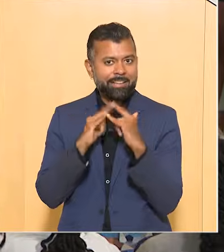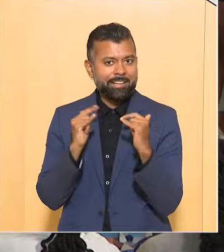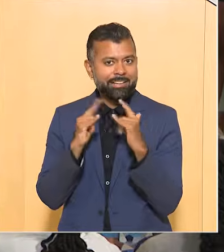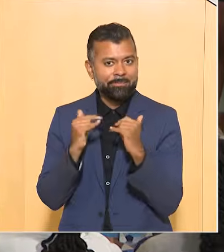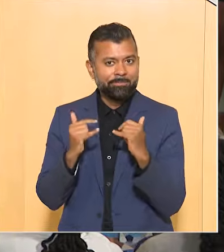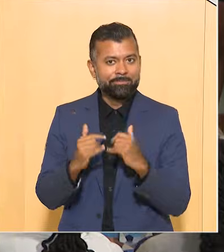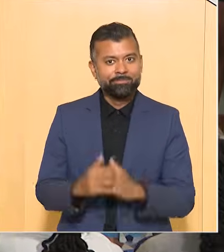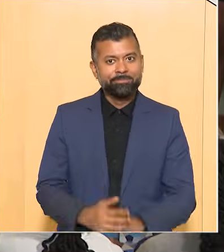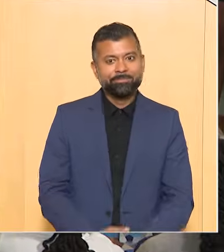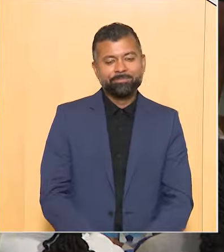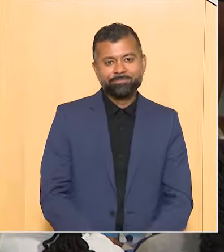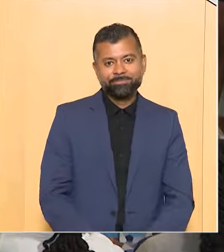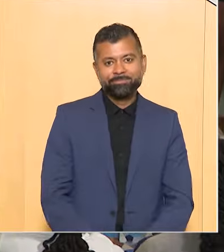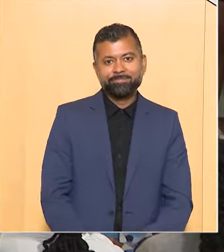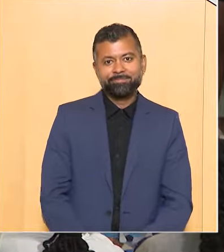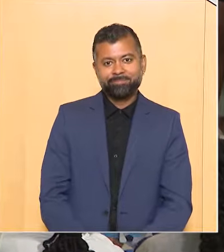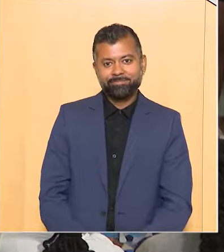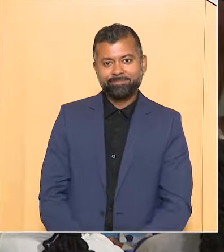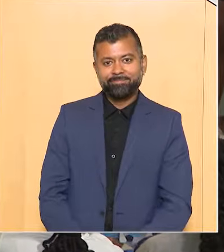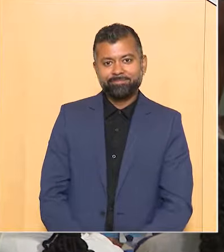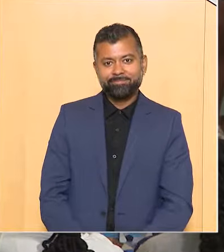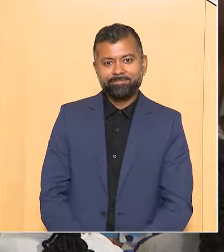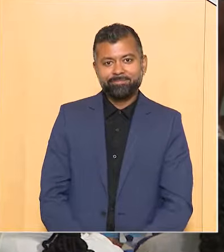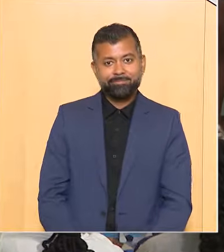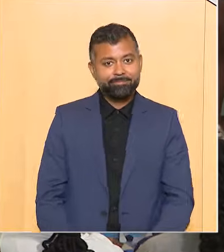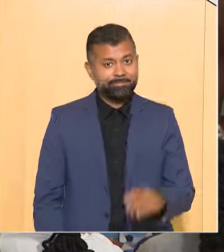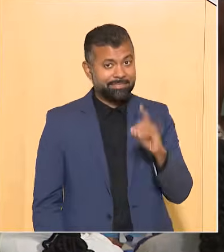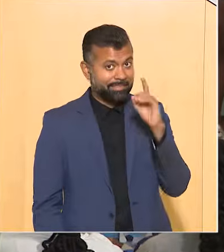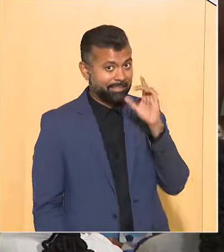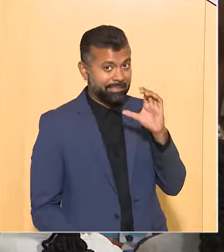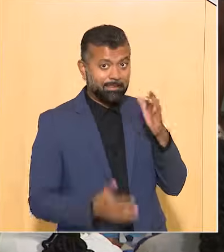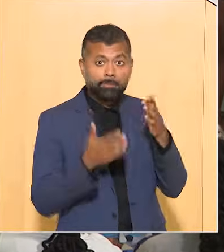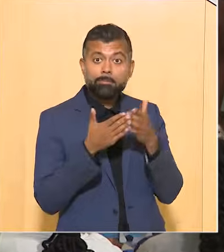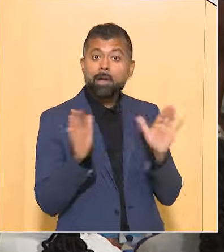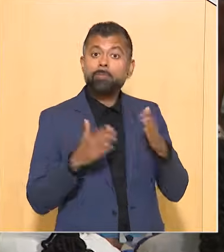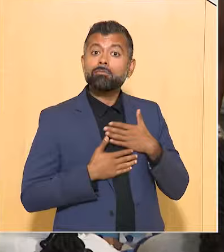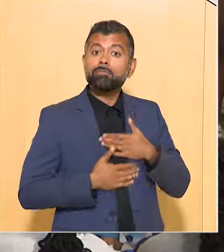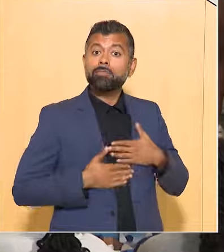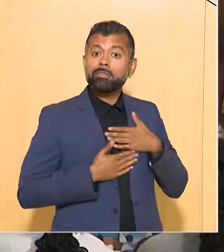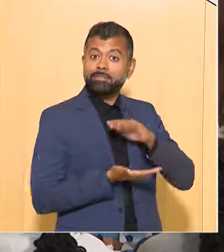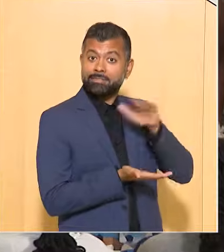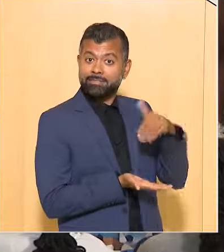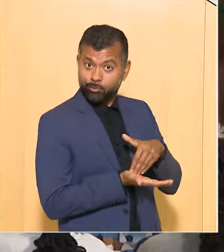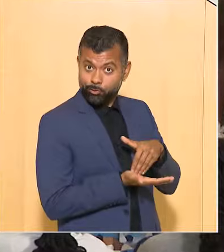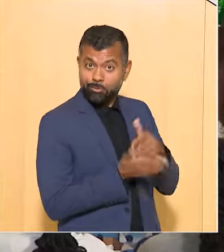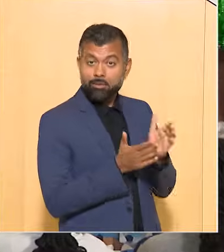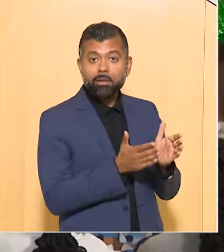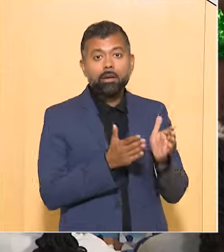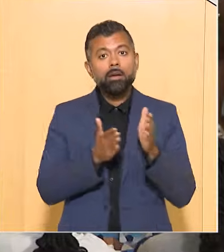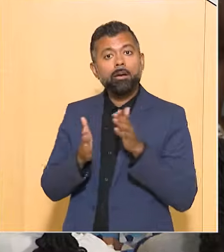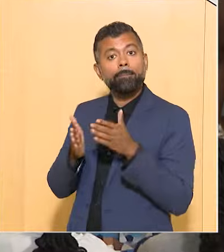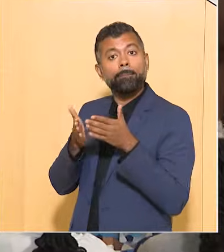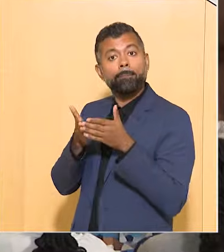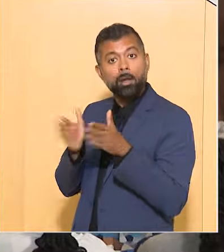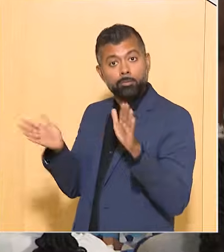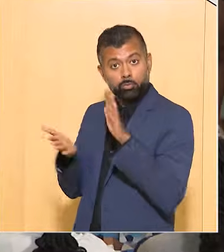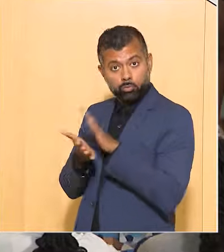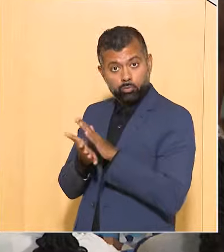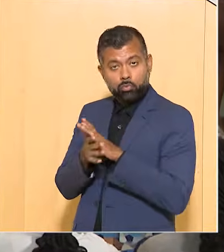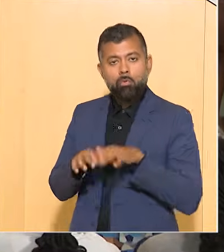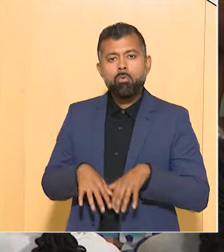recreation centers, and other children at schools for summer learning